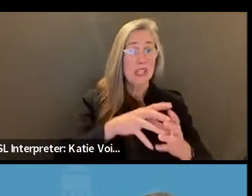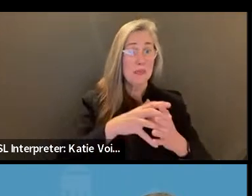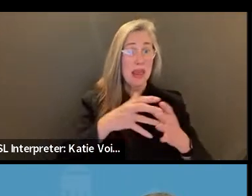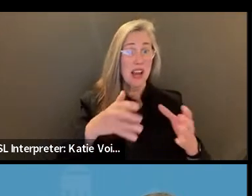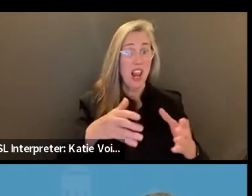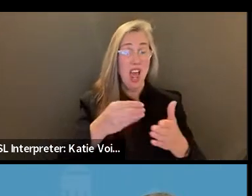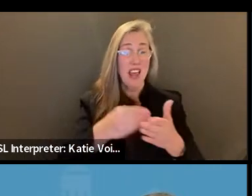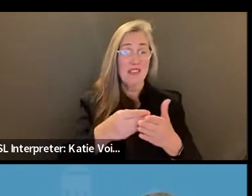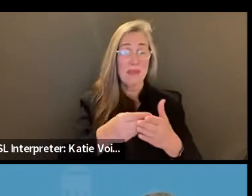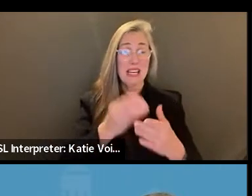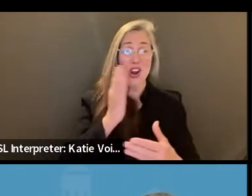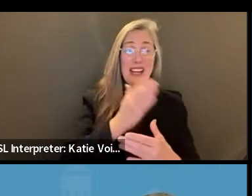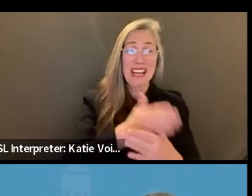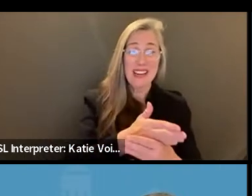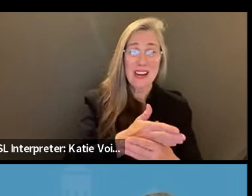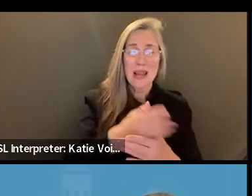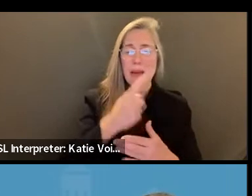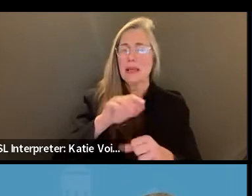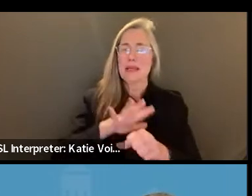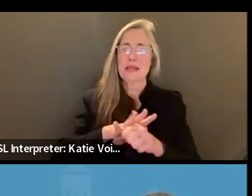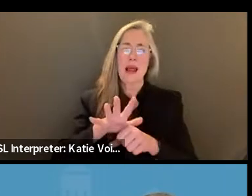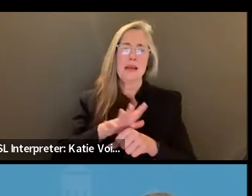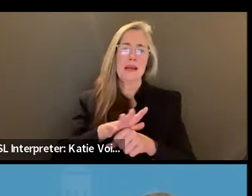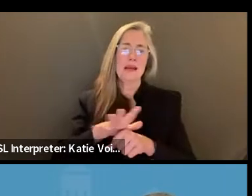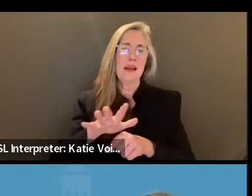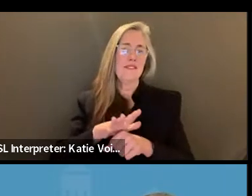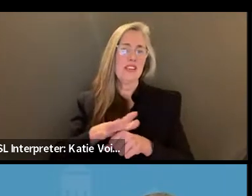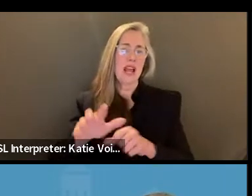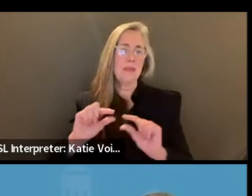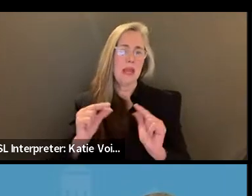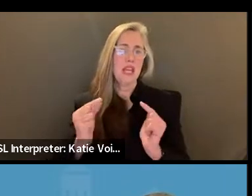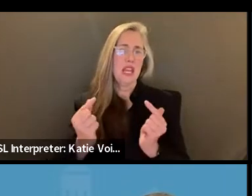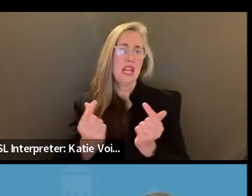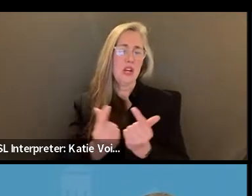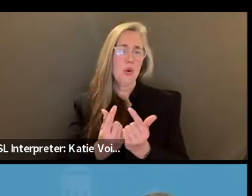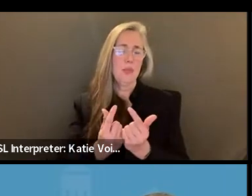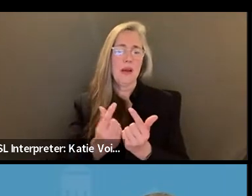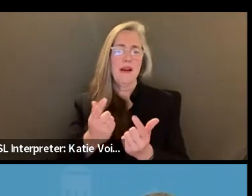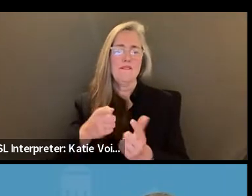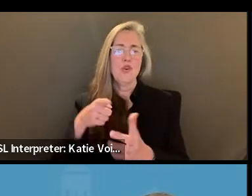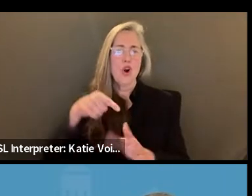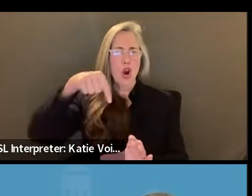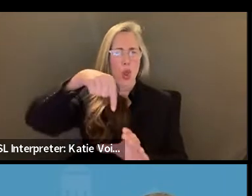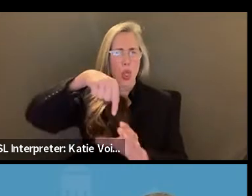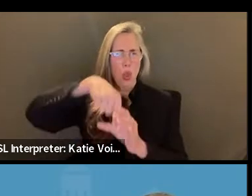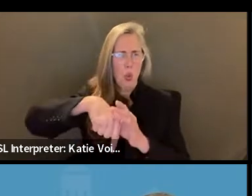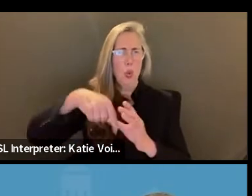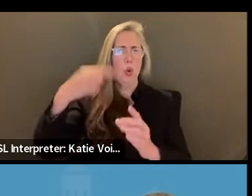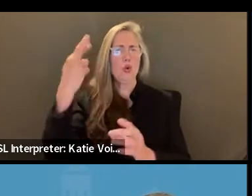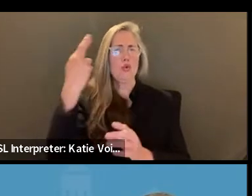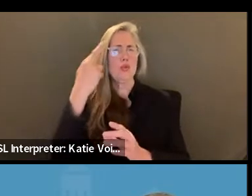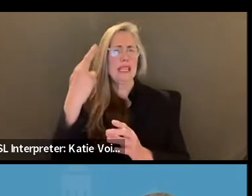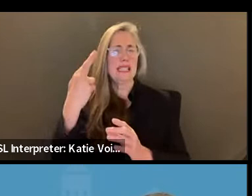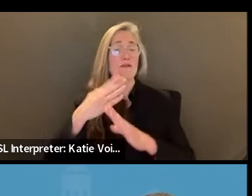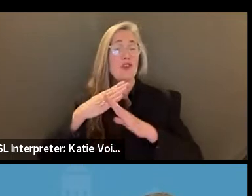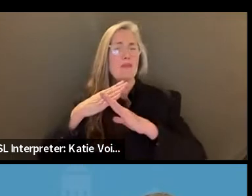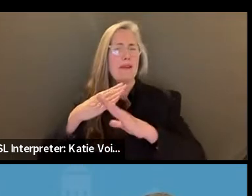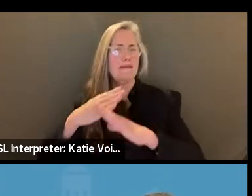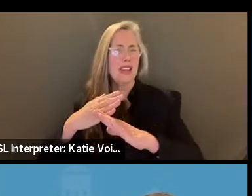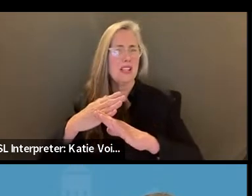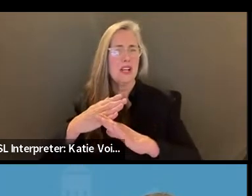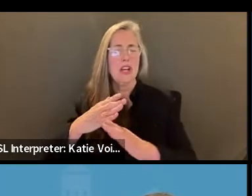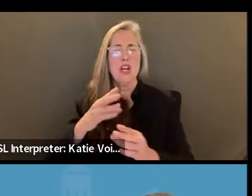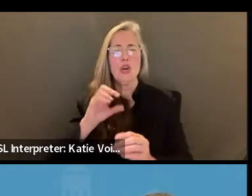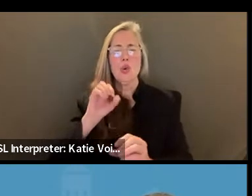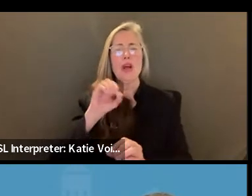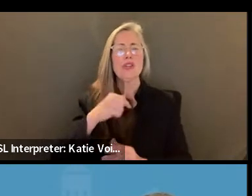because we haven't really spent the time to really, in the root cause, at the prevention level. So that's, what are we putting into our environment? So even